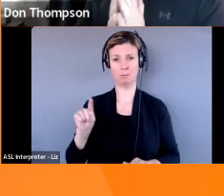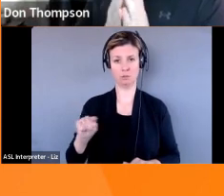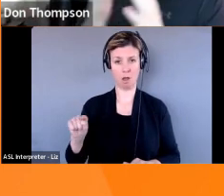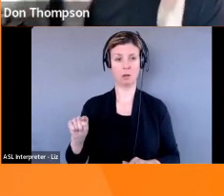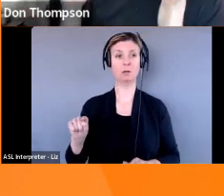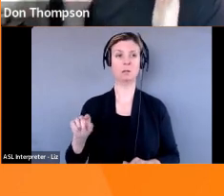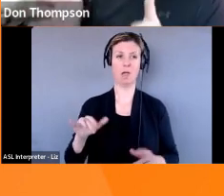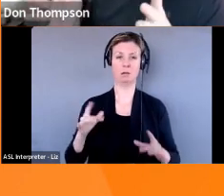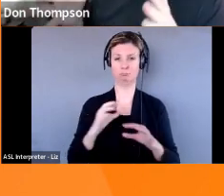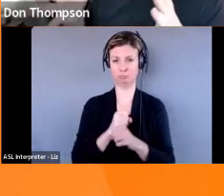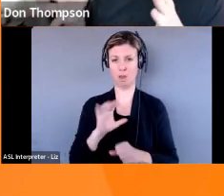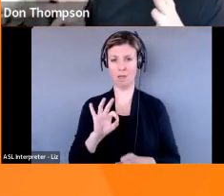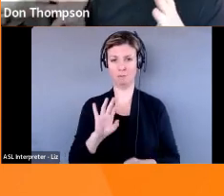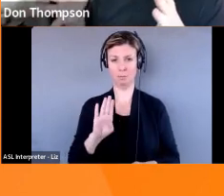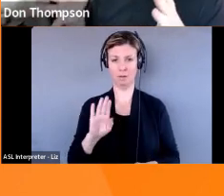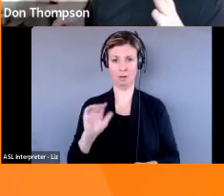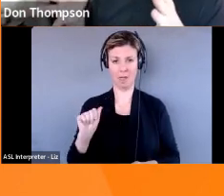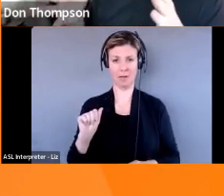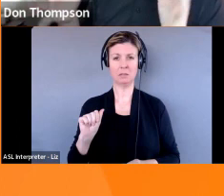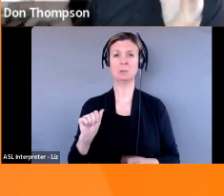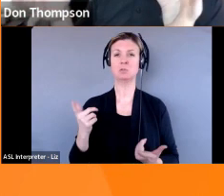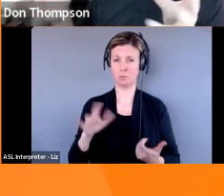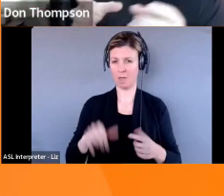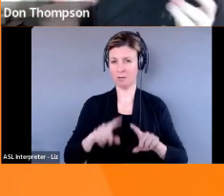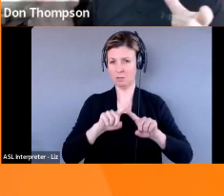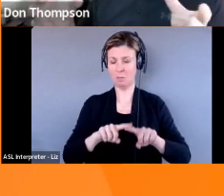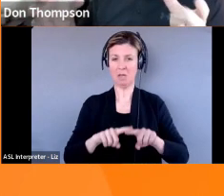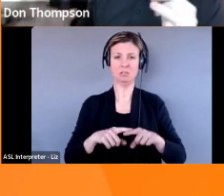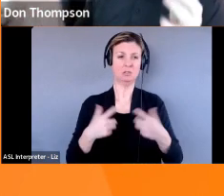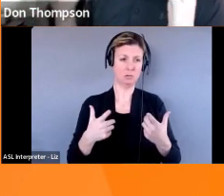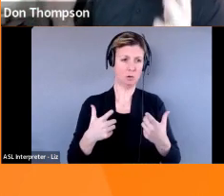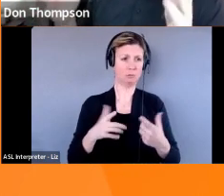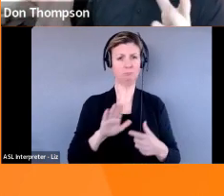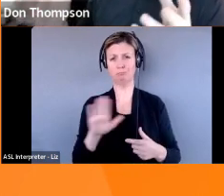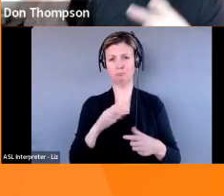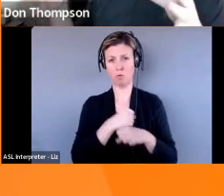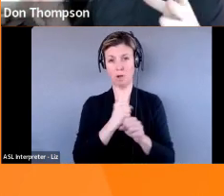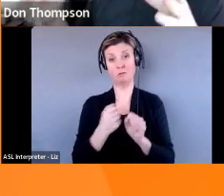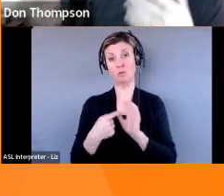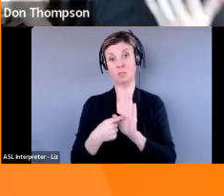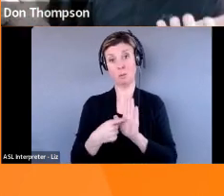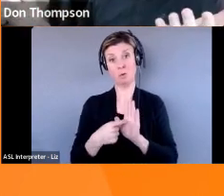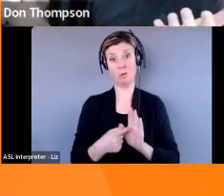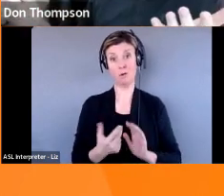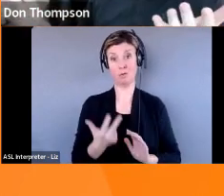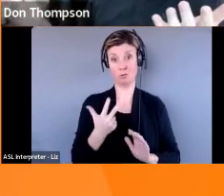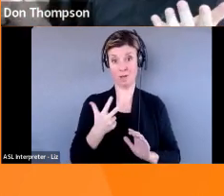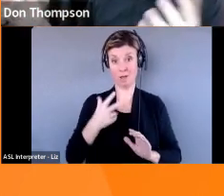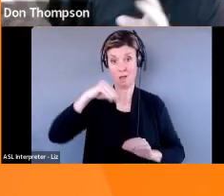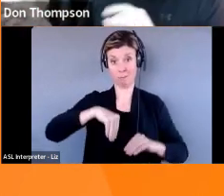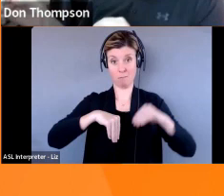if you're shipping a 3-pack of something, 3-pack of glass jars, it's going to have a different size and mass of